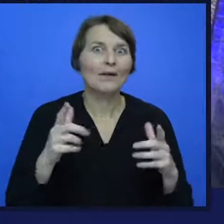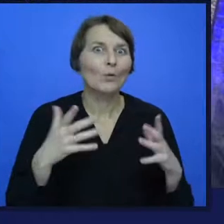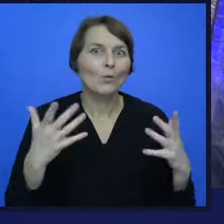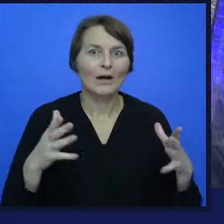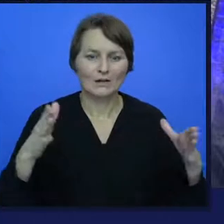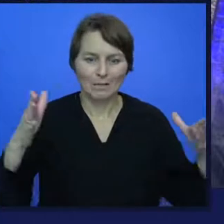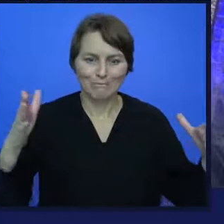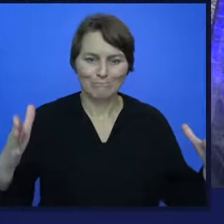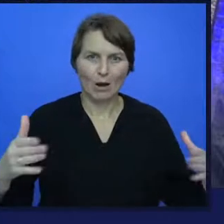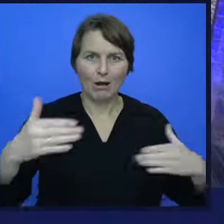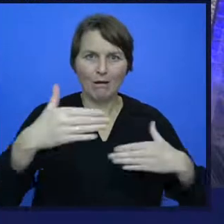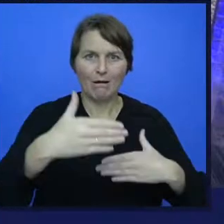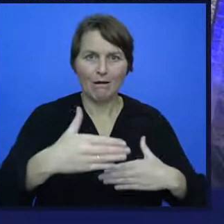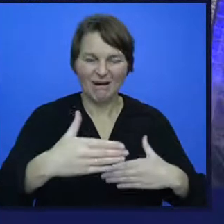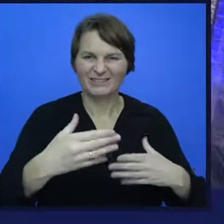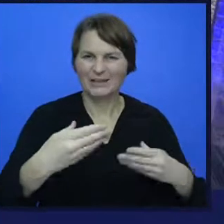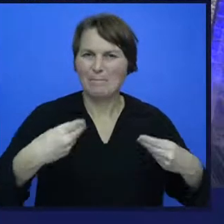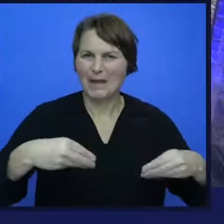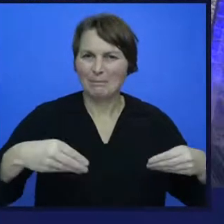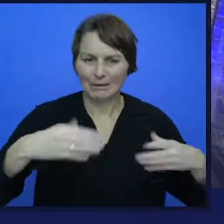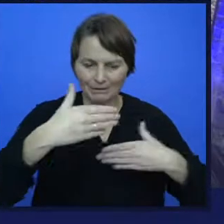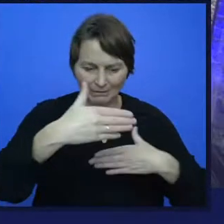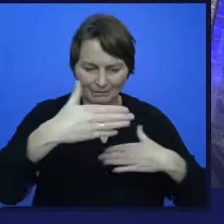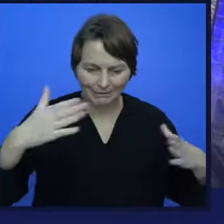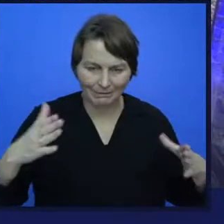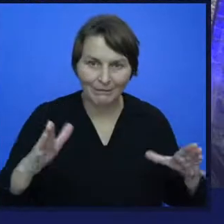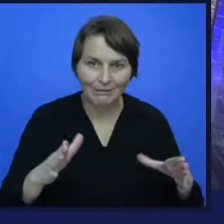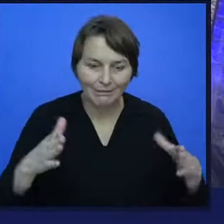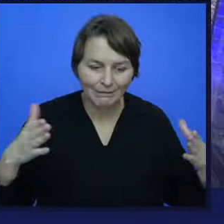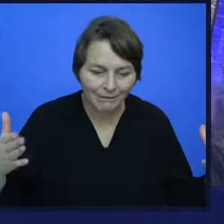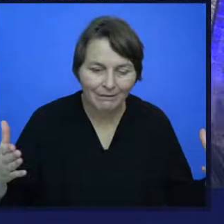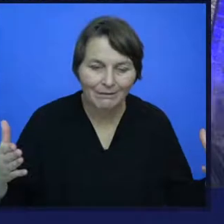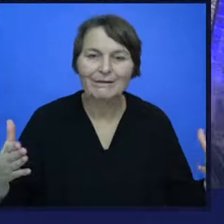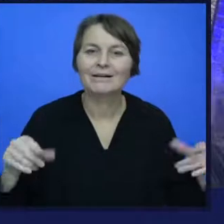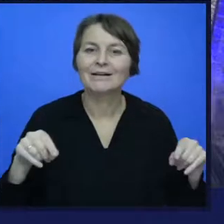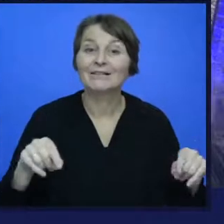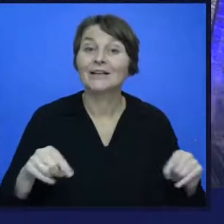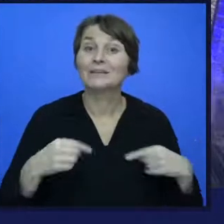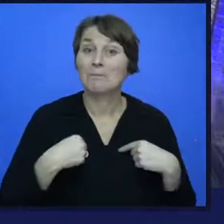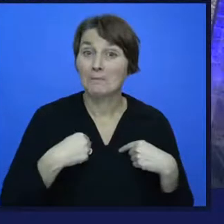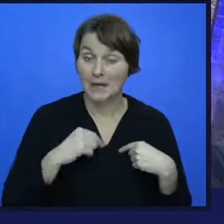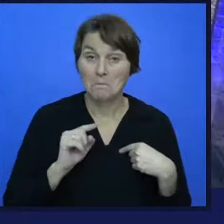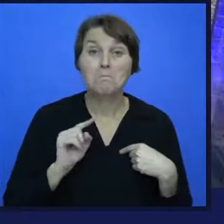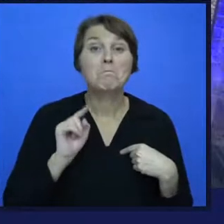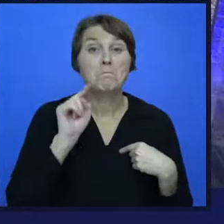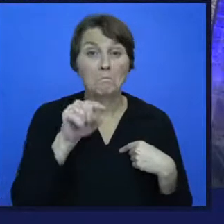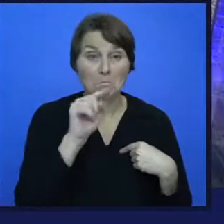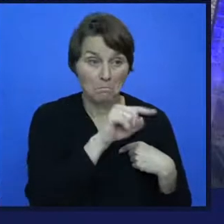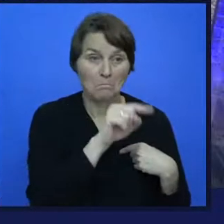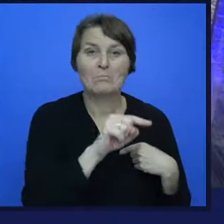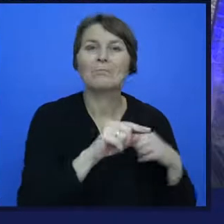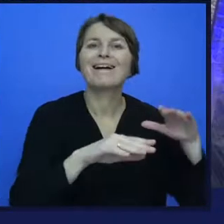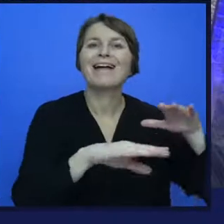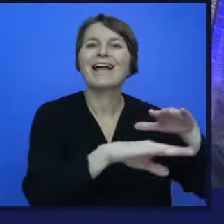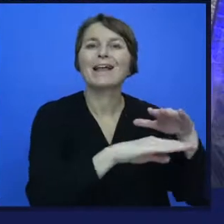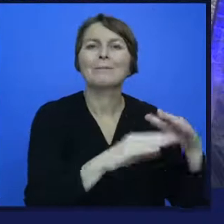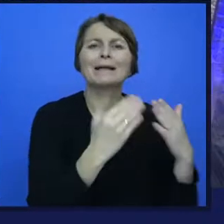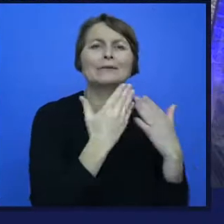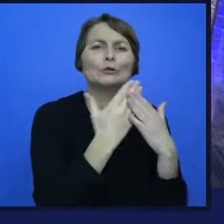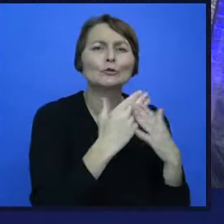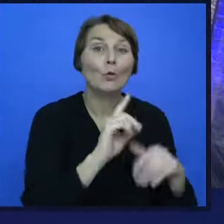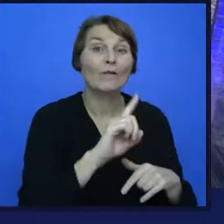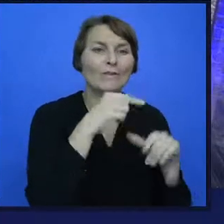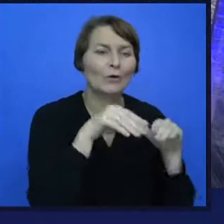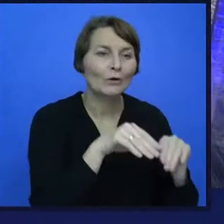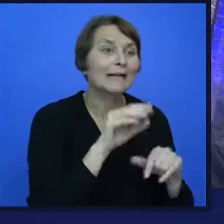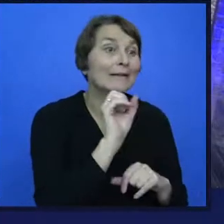the availability that, you know, I've been to elementary schools here and have shared the cardboard box idea with